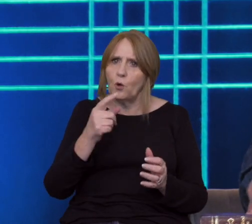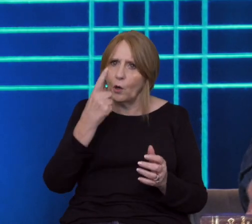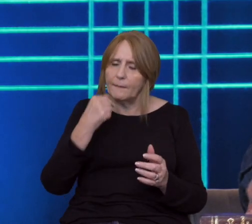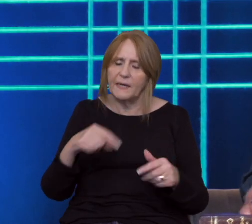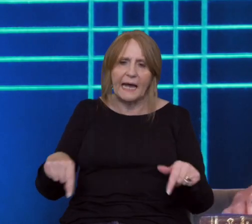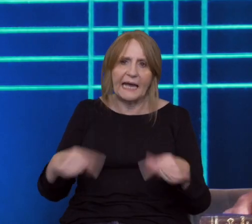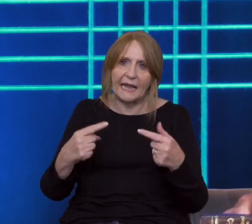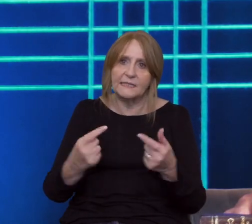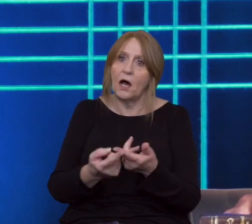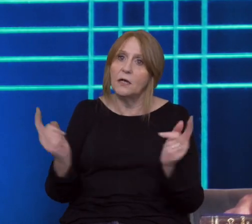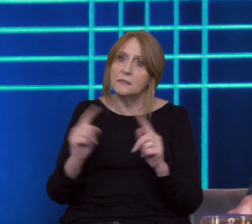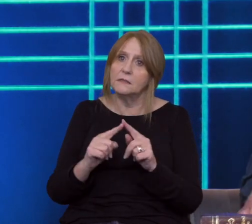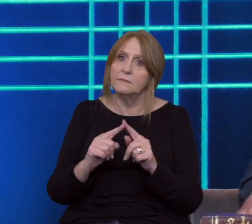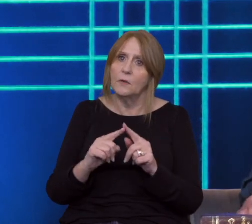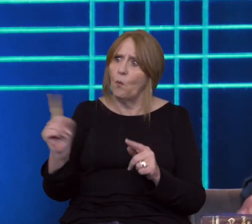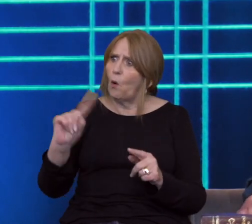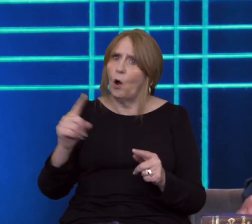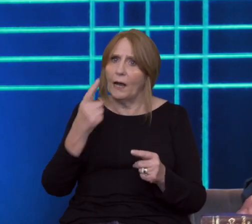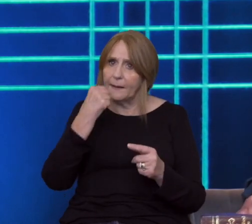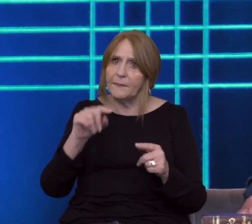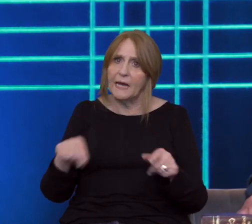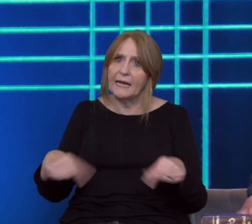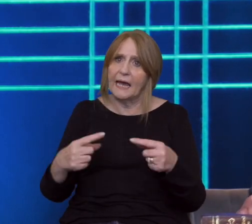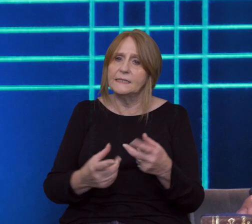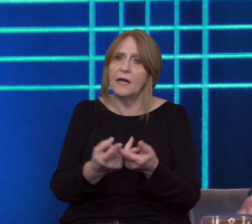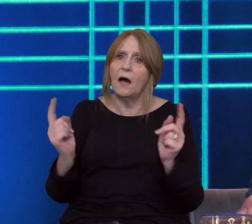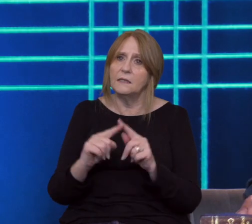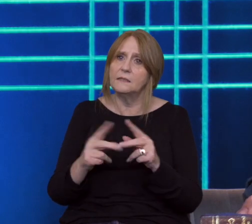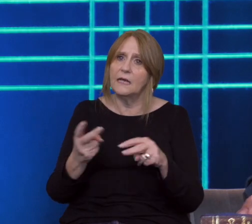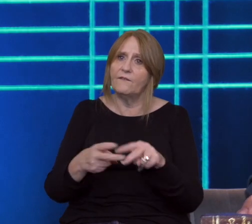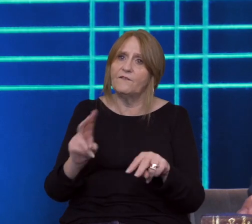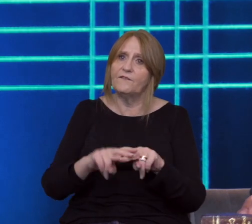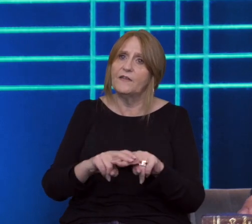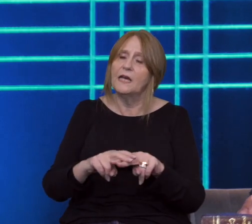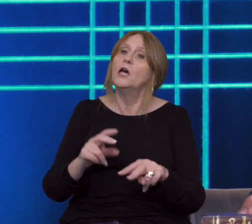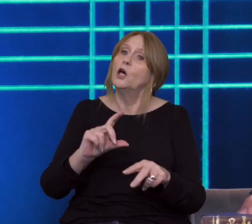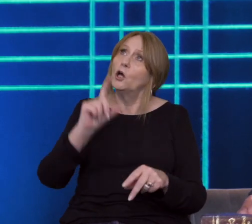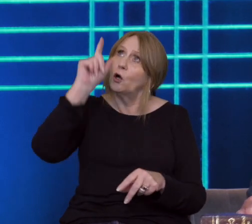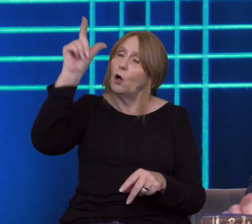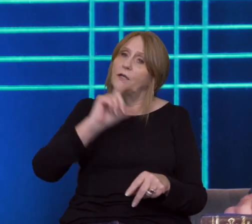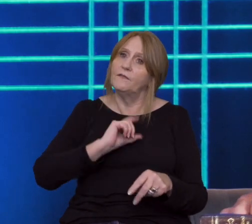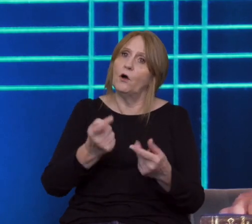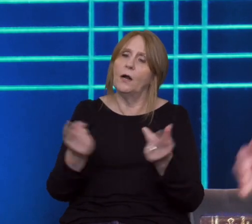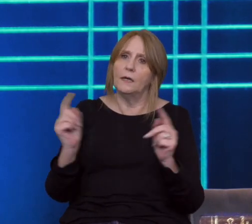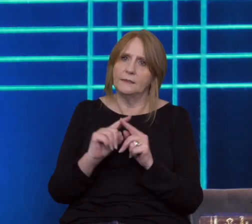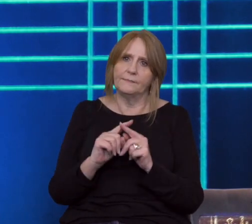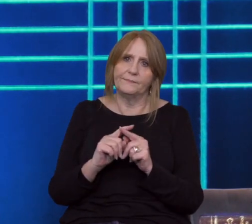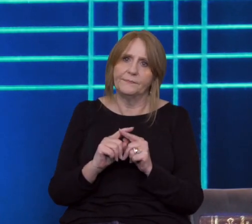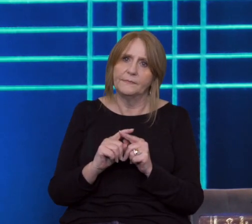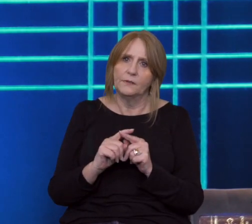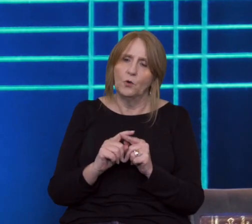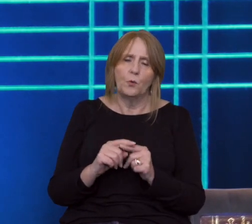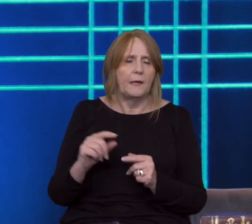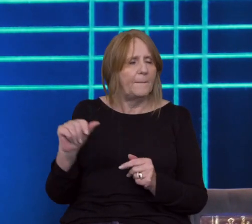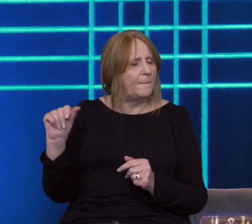against us? And you know, we have to be very careful, especially when we get victories and successes, that we